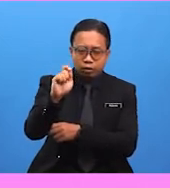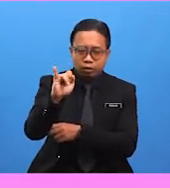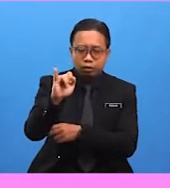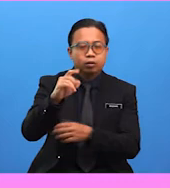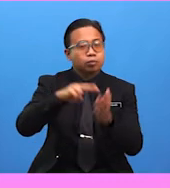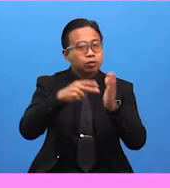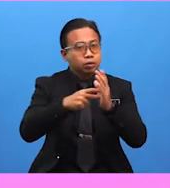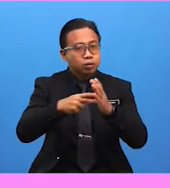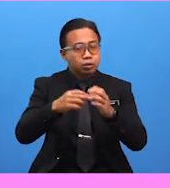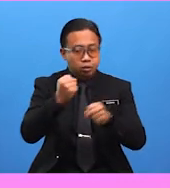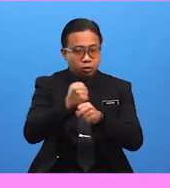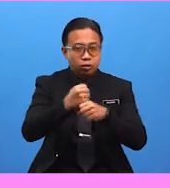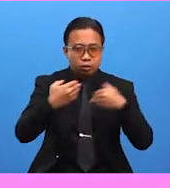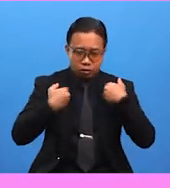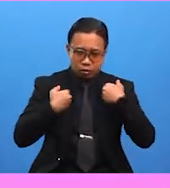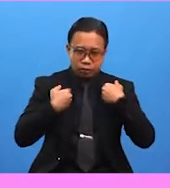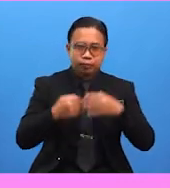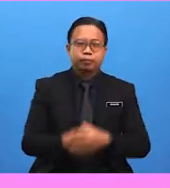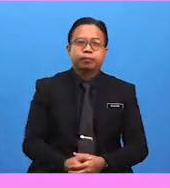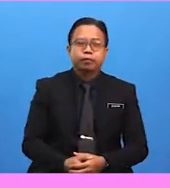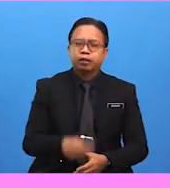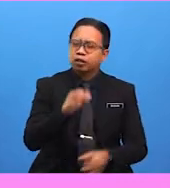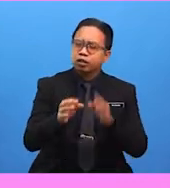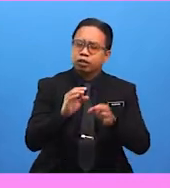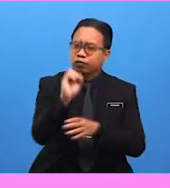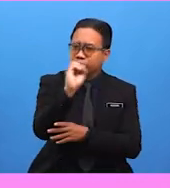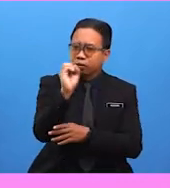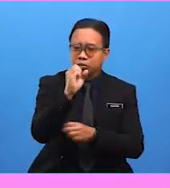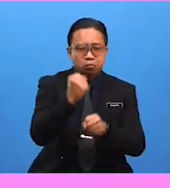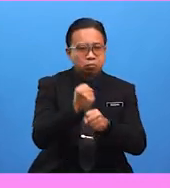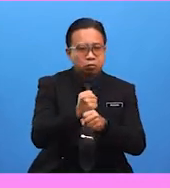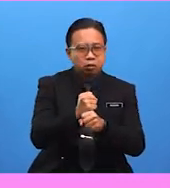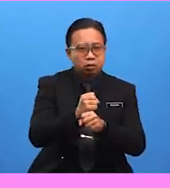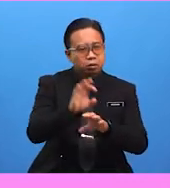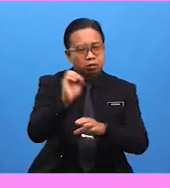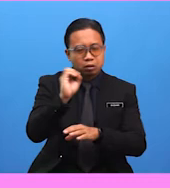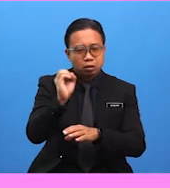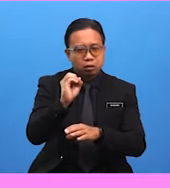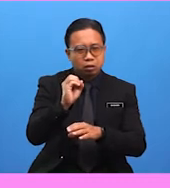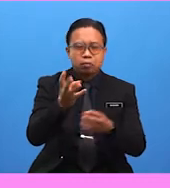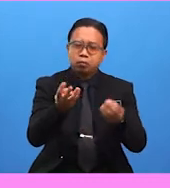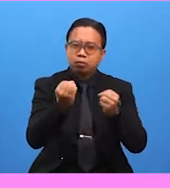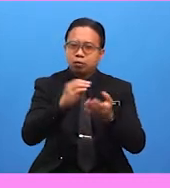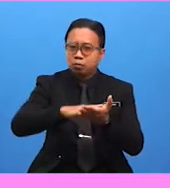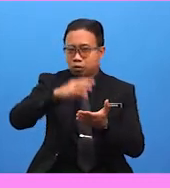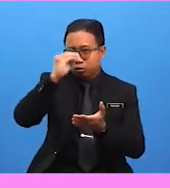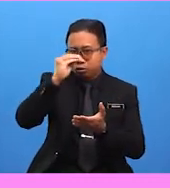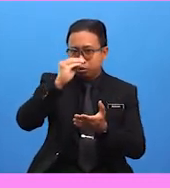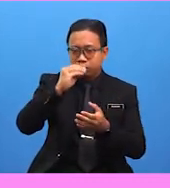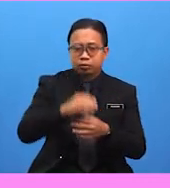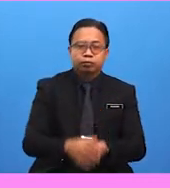and passion, but the job is not available, there is no point in pursuing that